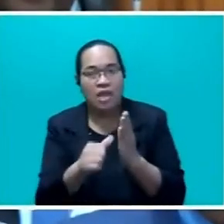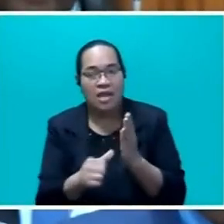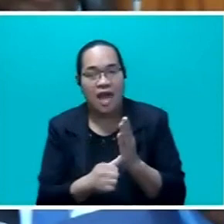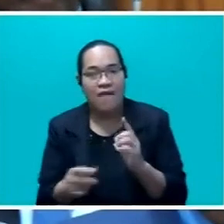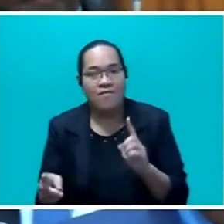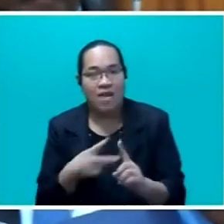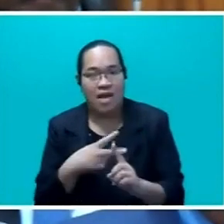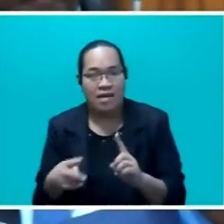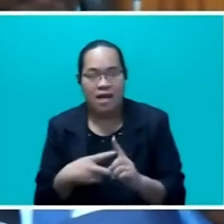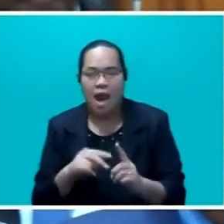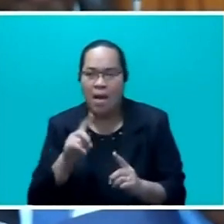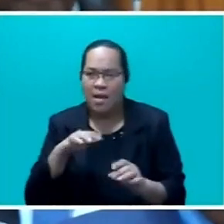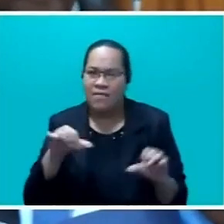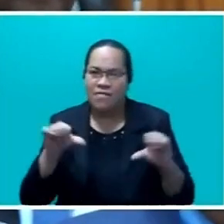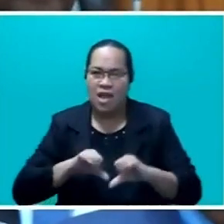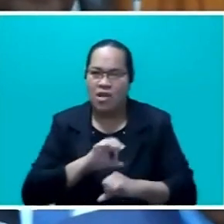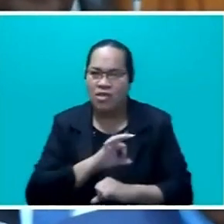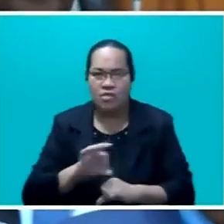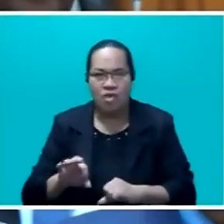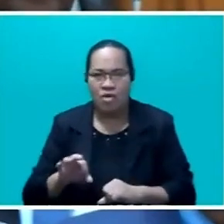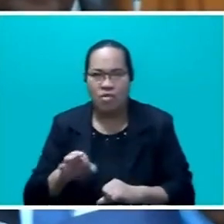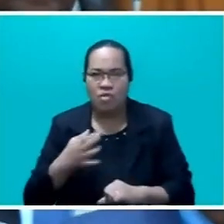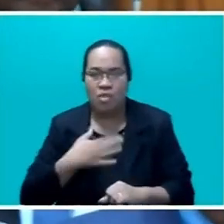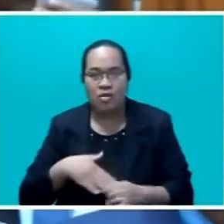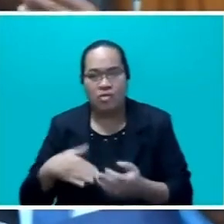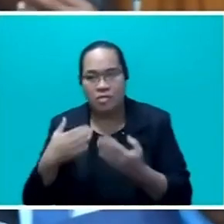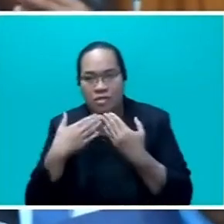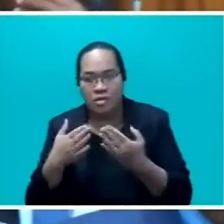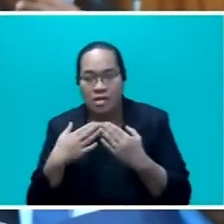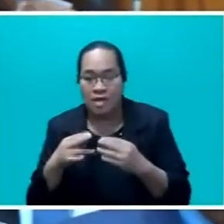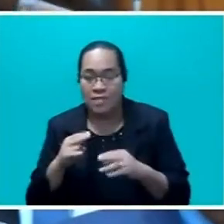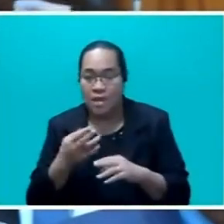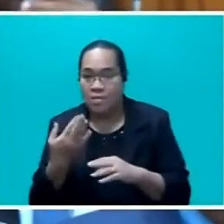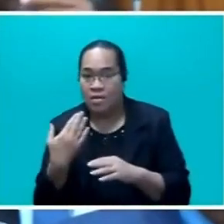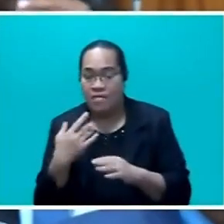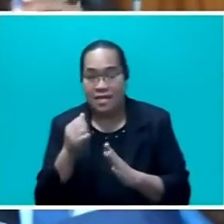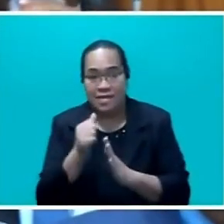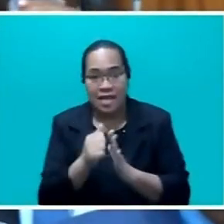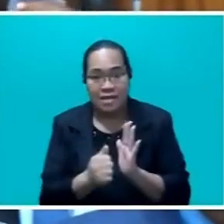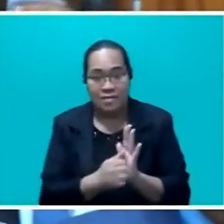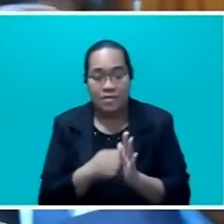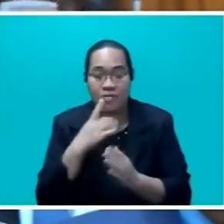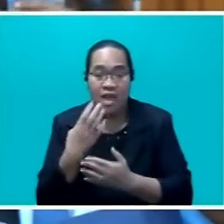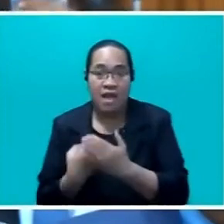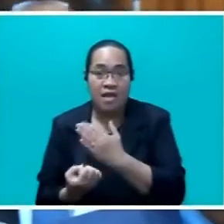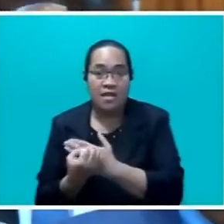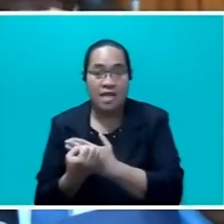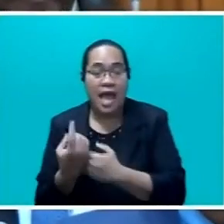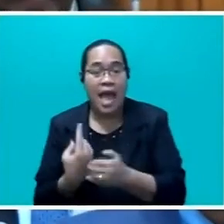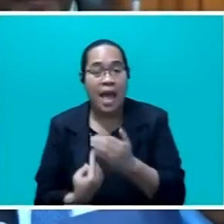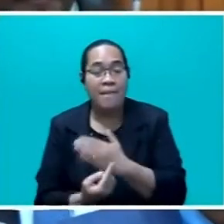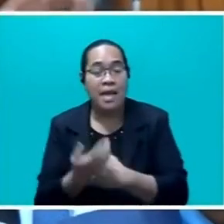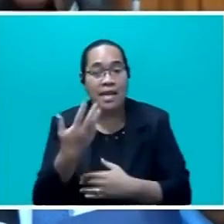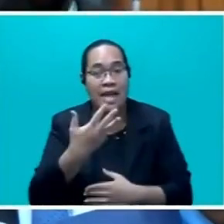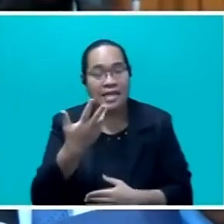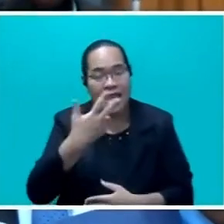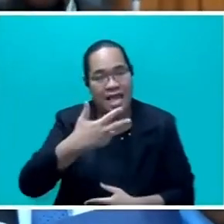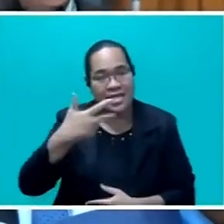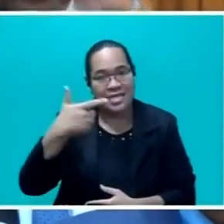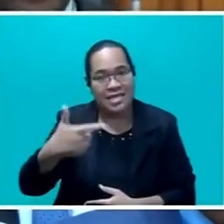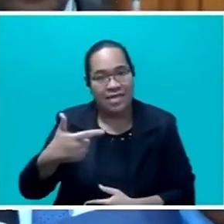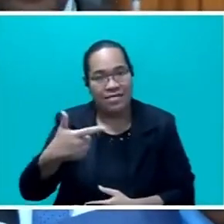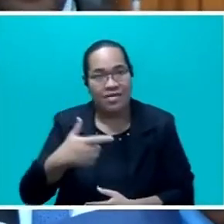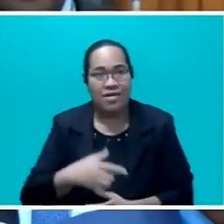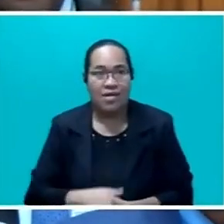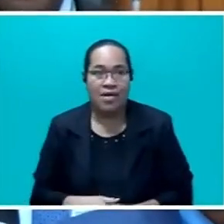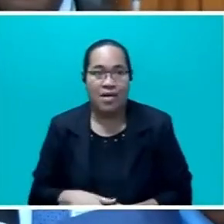she still fails to acknowledge a previous statement here in Parliament on events that transpired in 1987, probably could